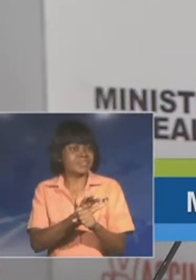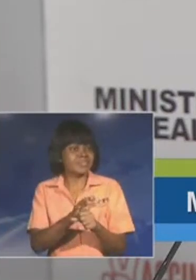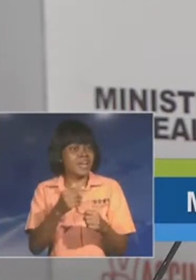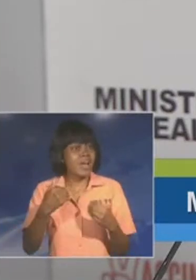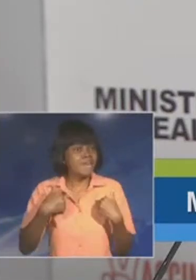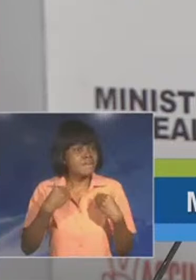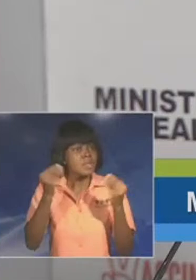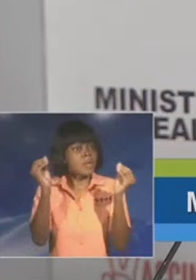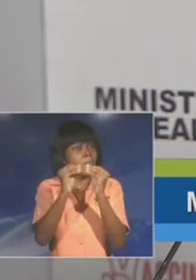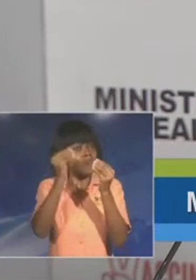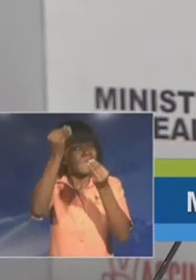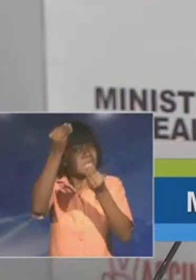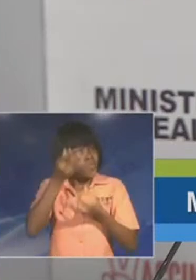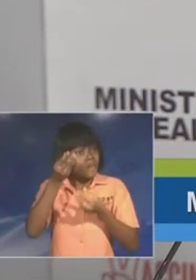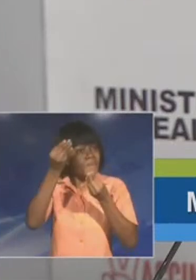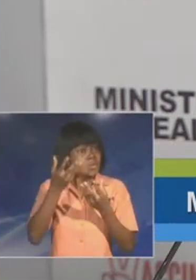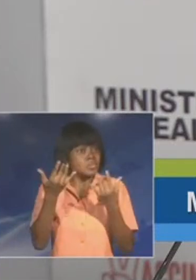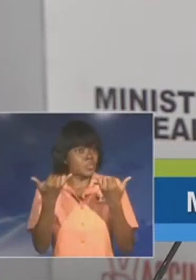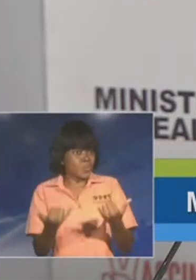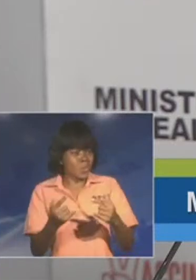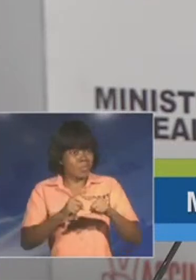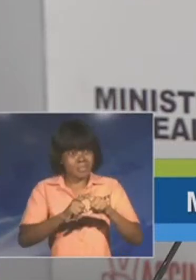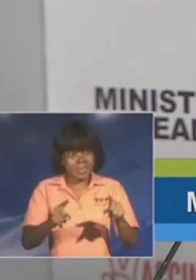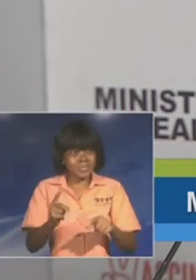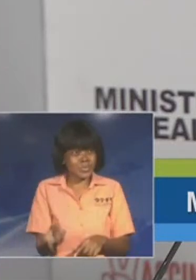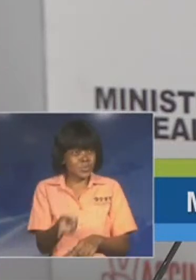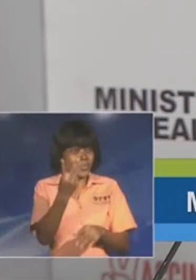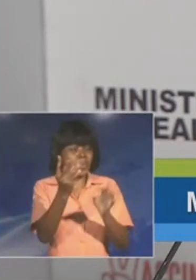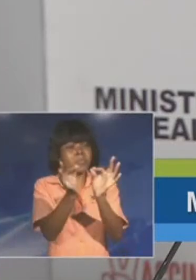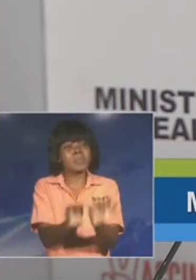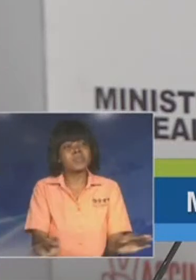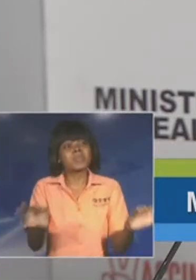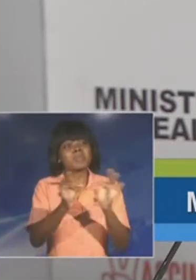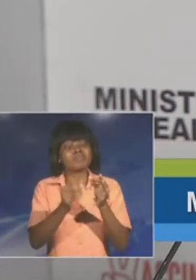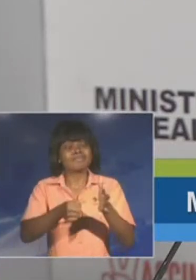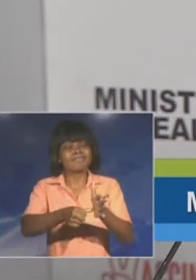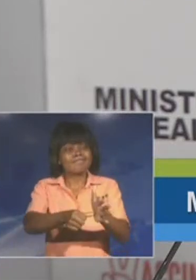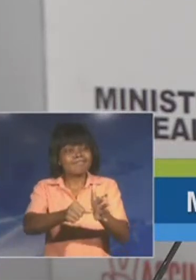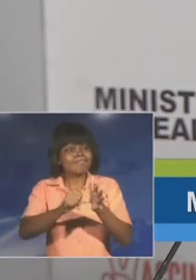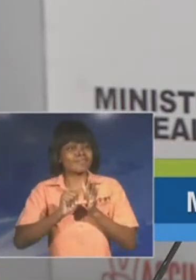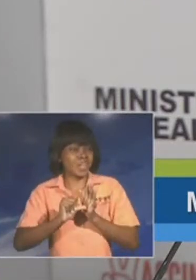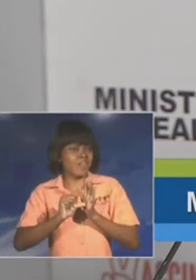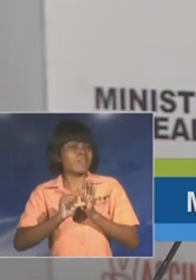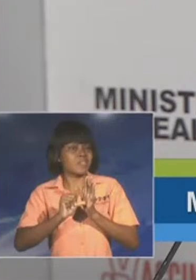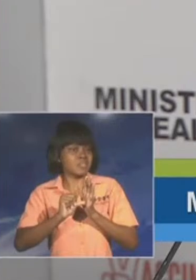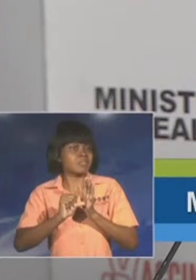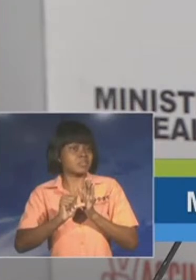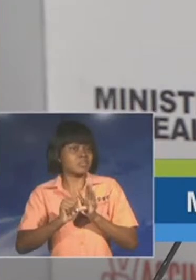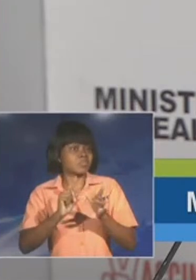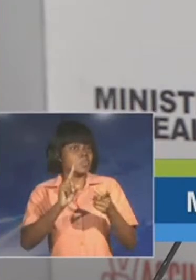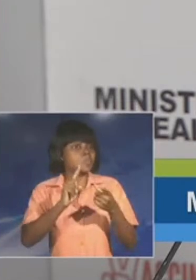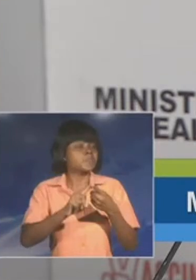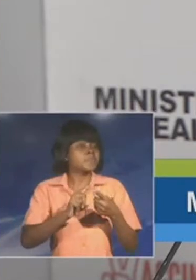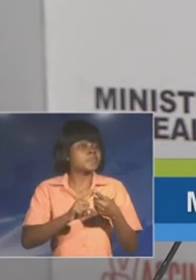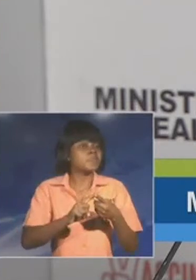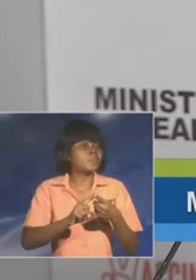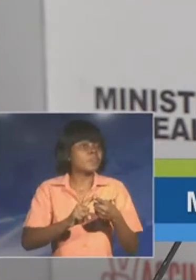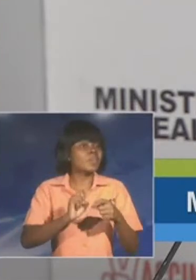today. Firstly, vaccination is a proven and effective method to reduce the risk of you